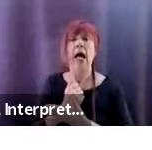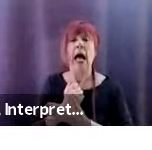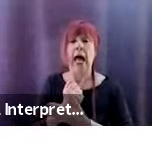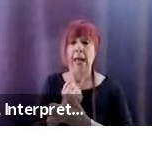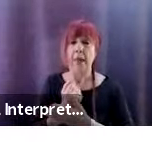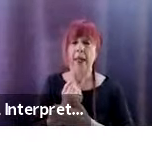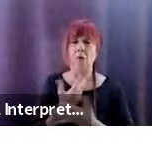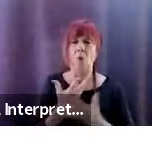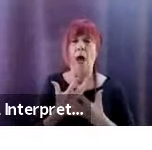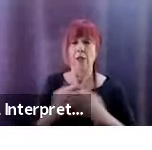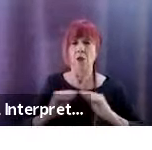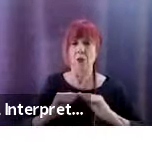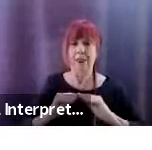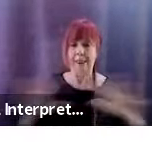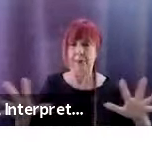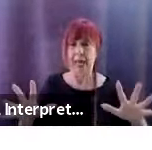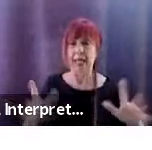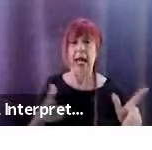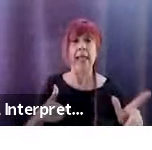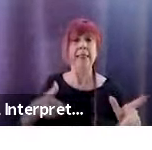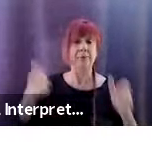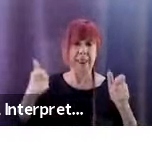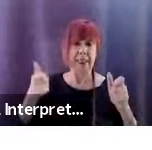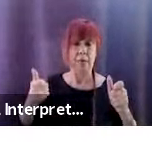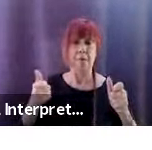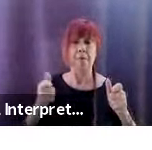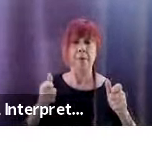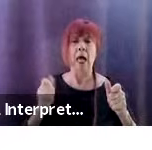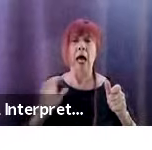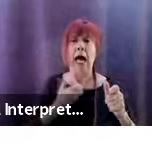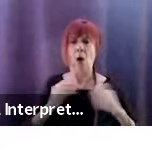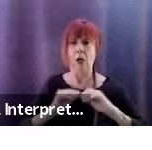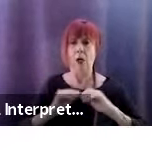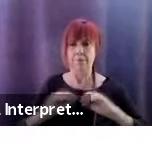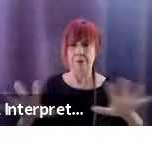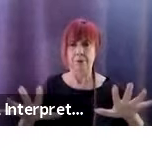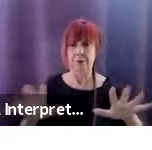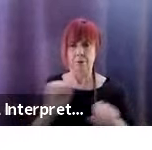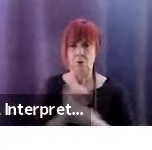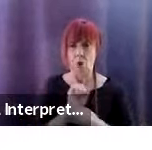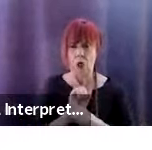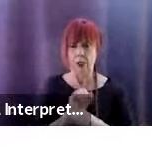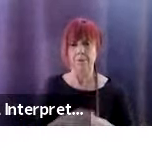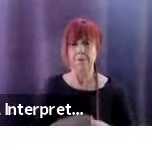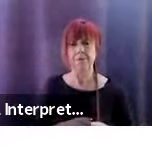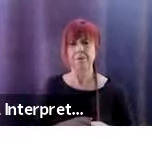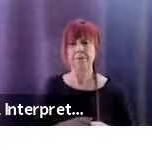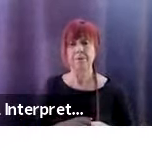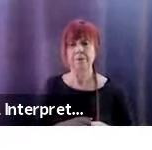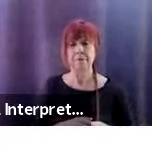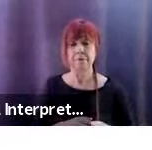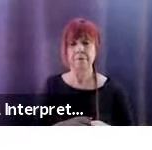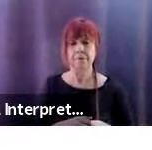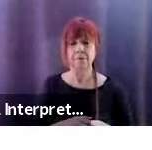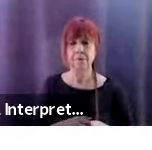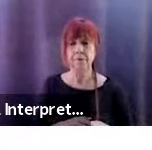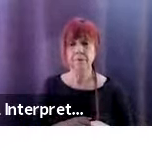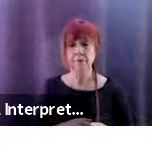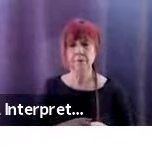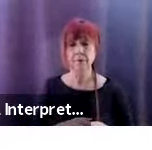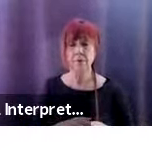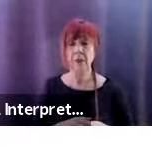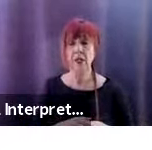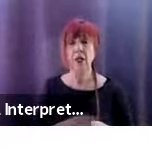to expand it and accelerate the work that we're doing. Our goals in this process is to ensure